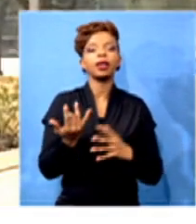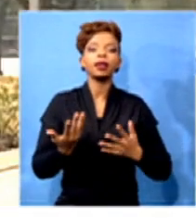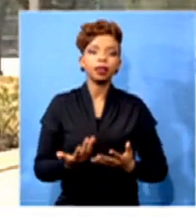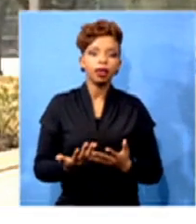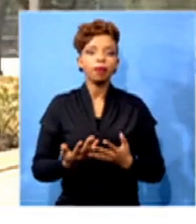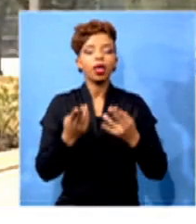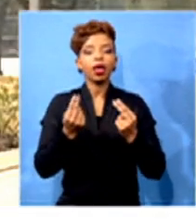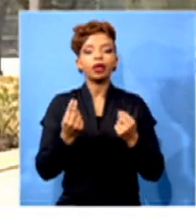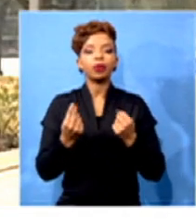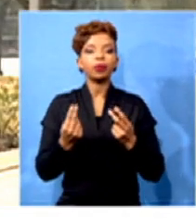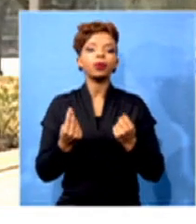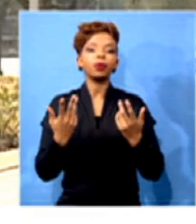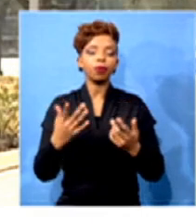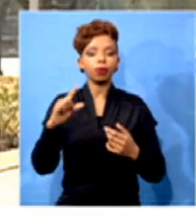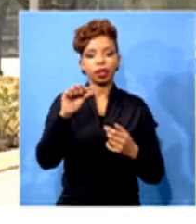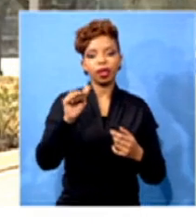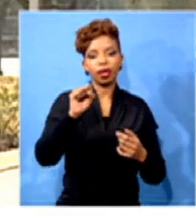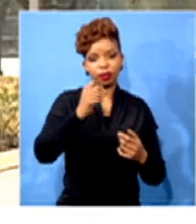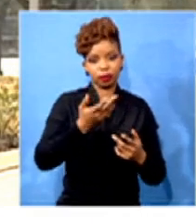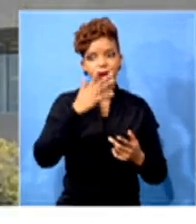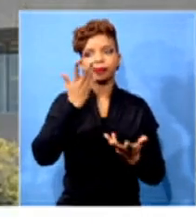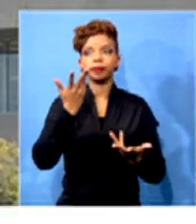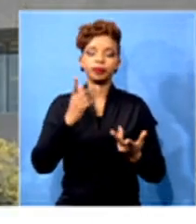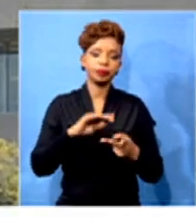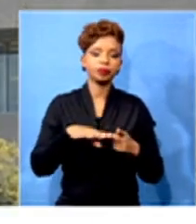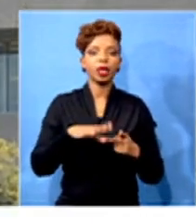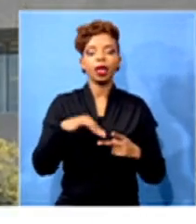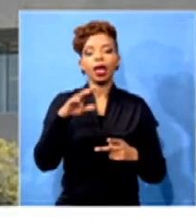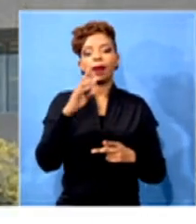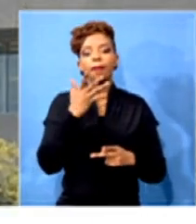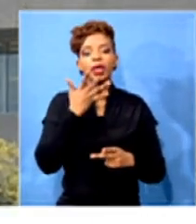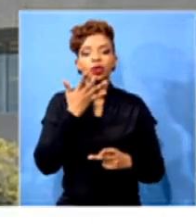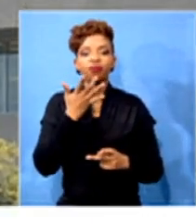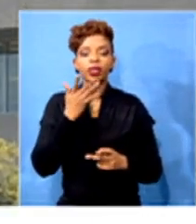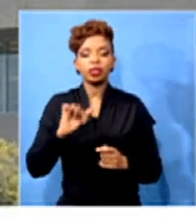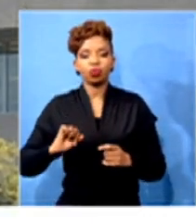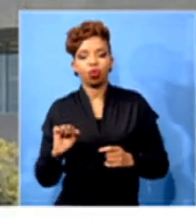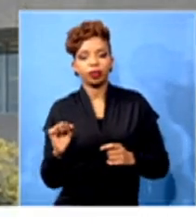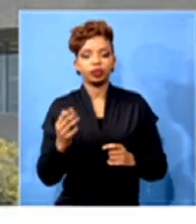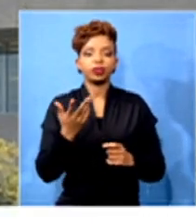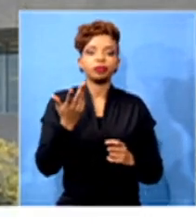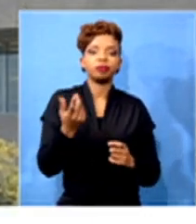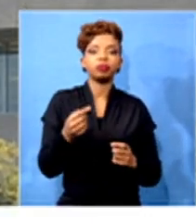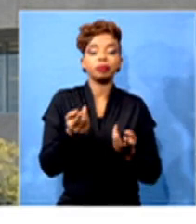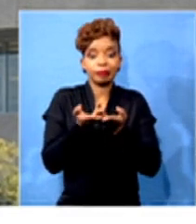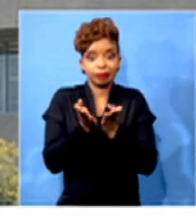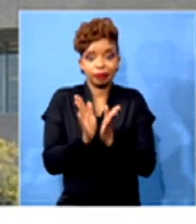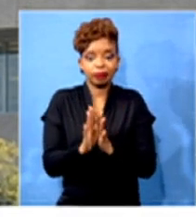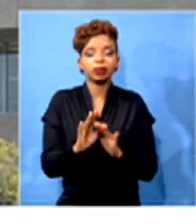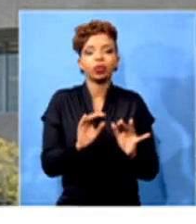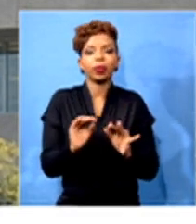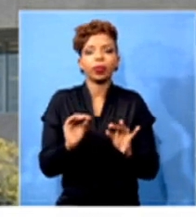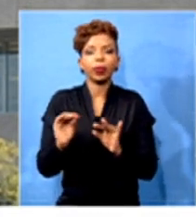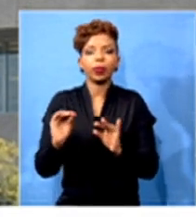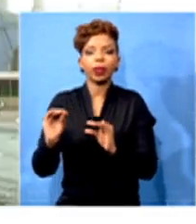photovoltaics, gas. There's also some battery storage. And this process does take a long time to get all of the